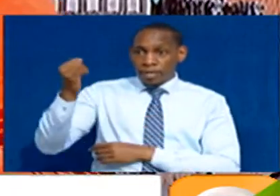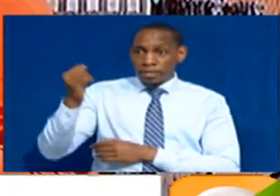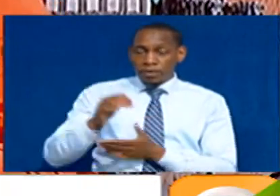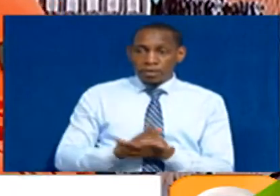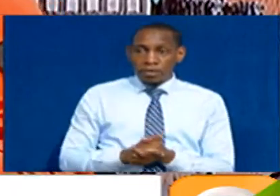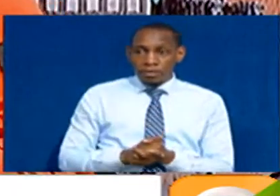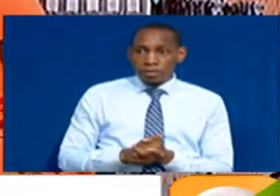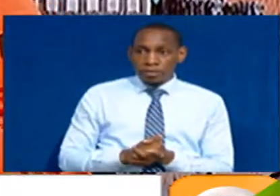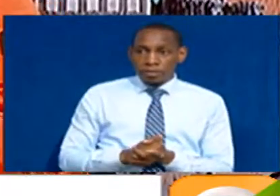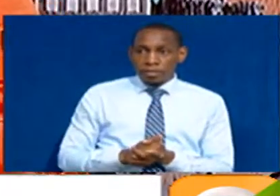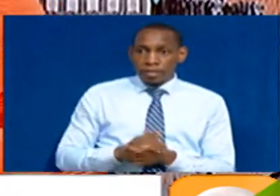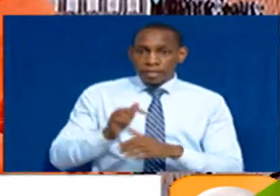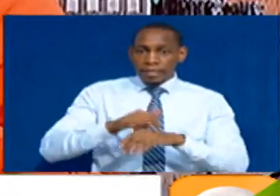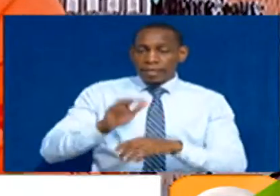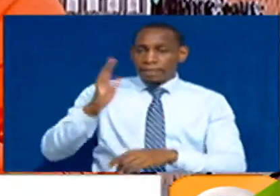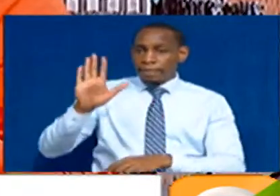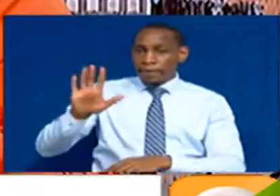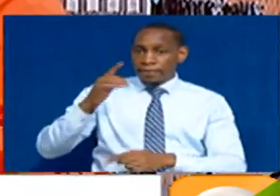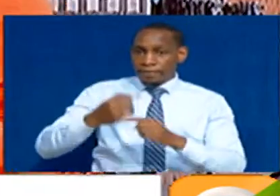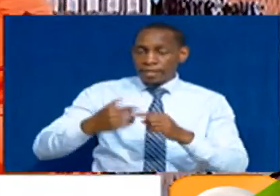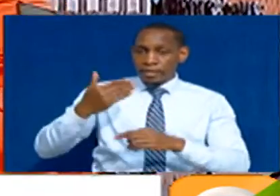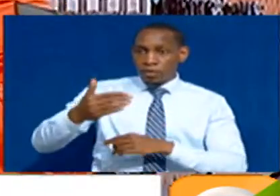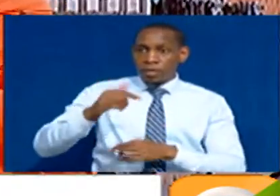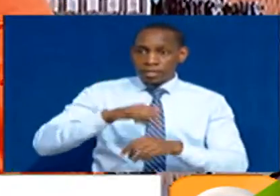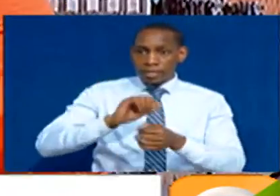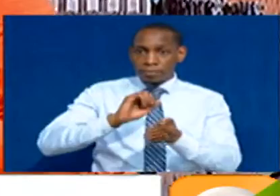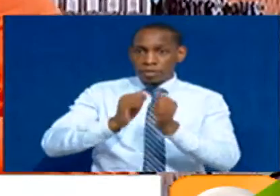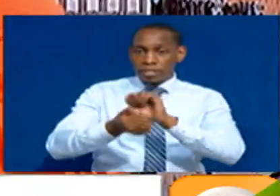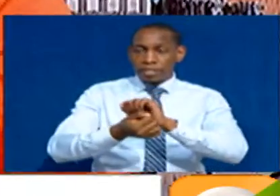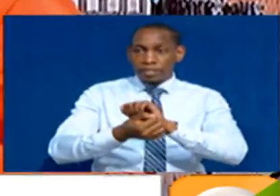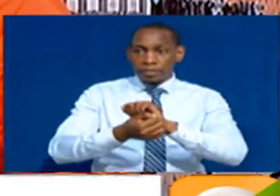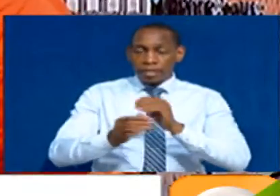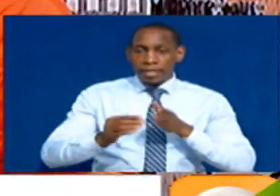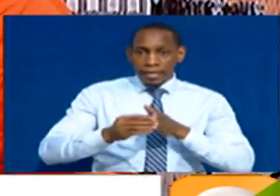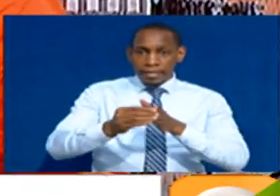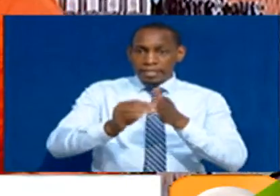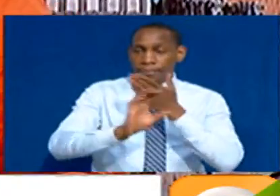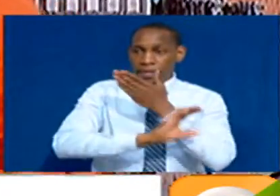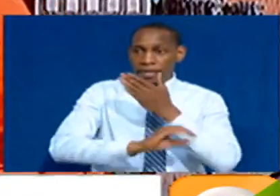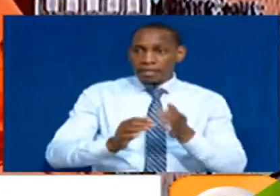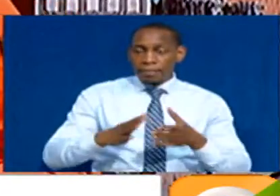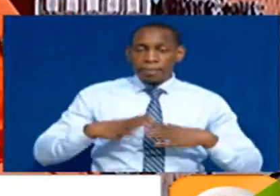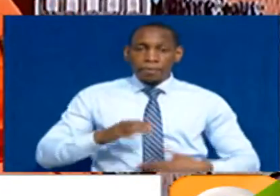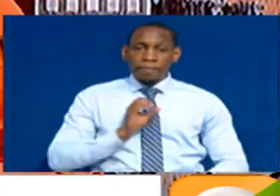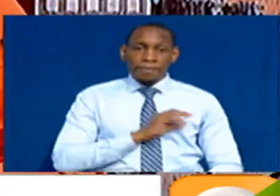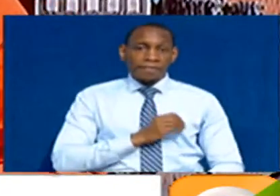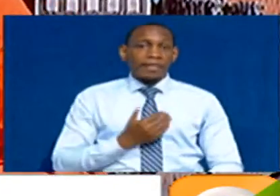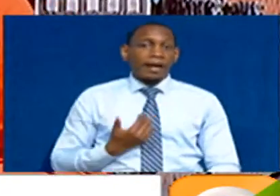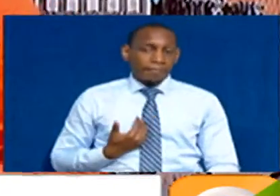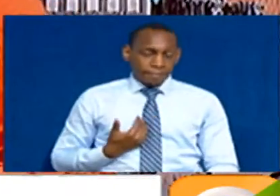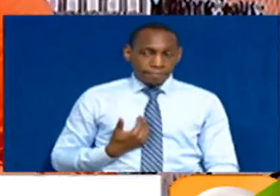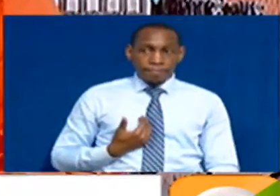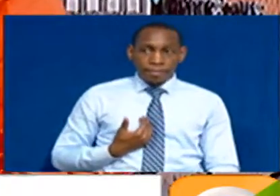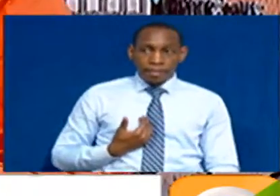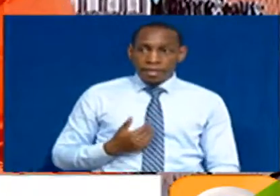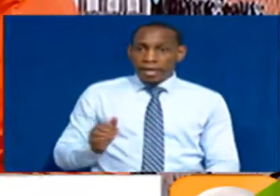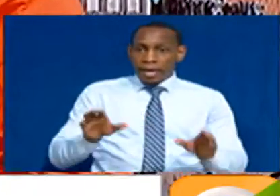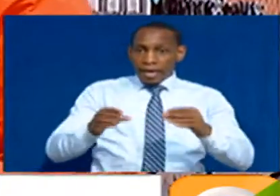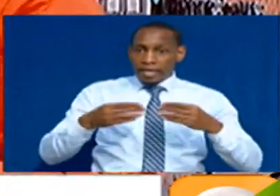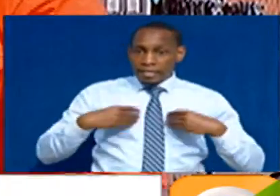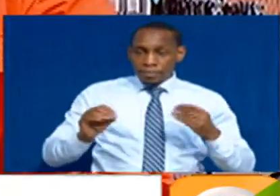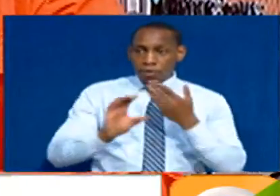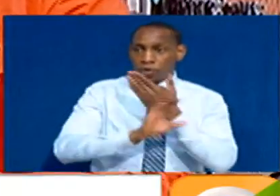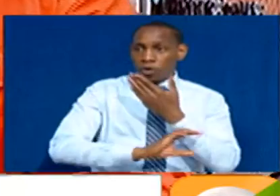politically, every 5 years when we change the leadership in this country, people are scared. So don't allow